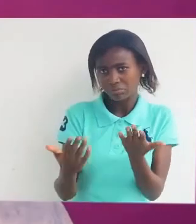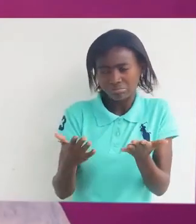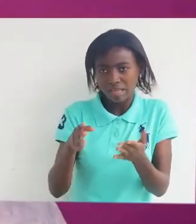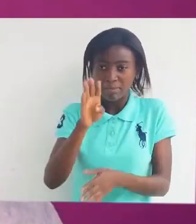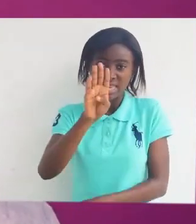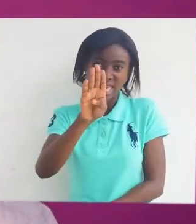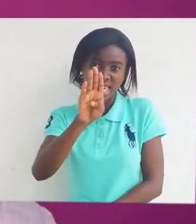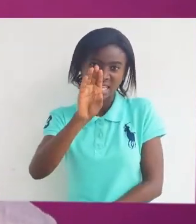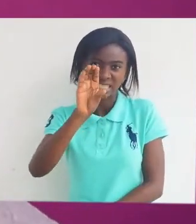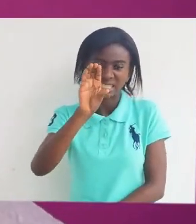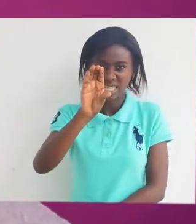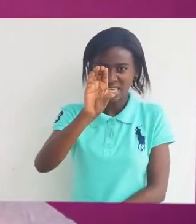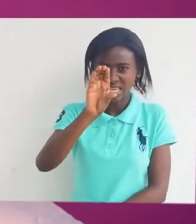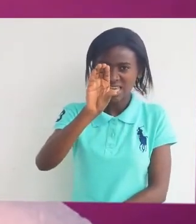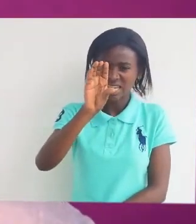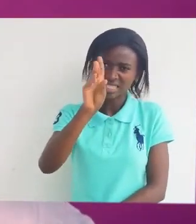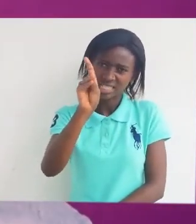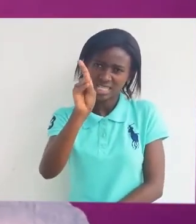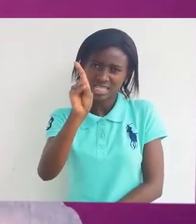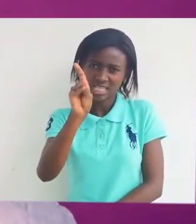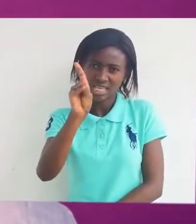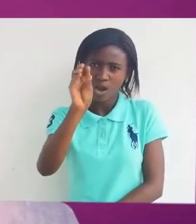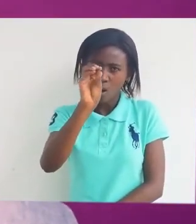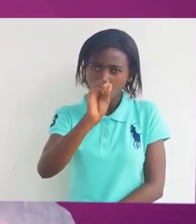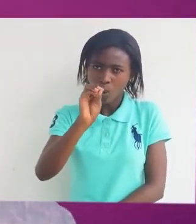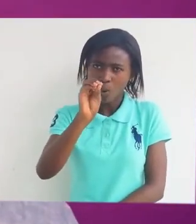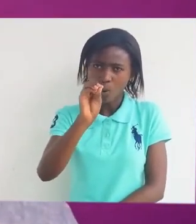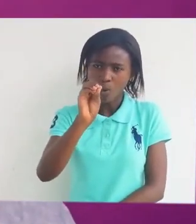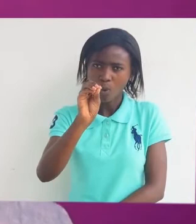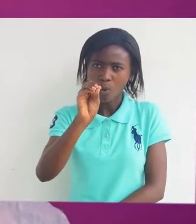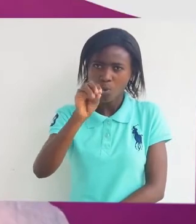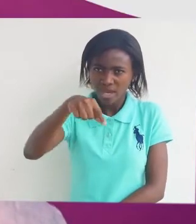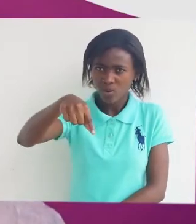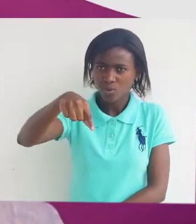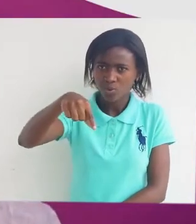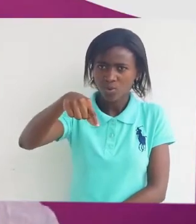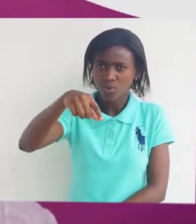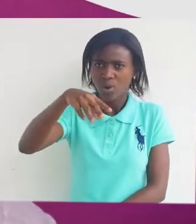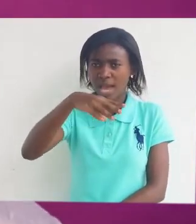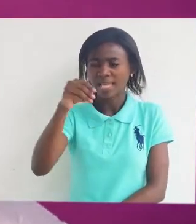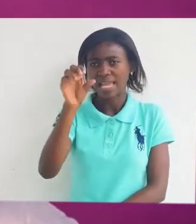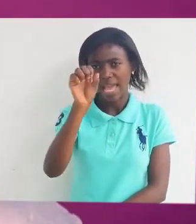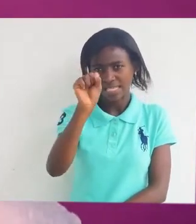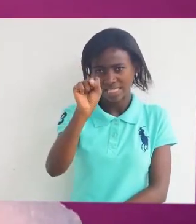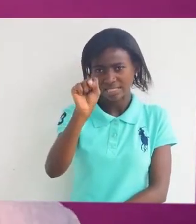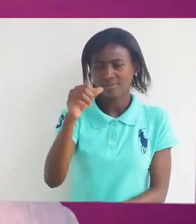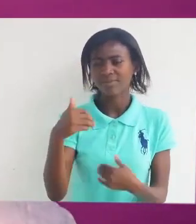the B, C, D, O, Q, and